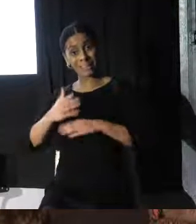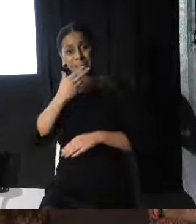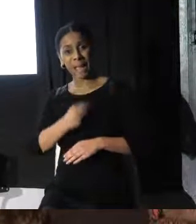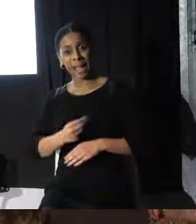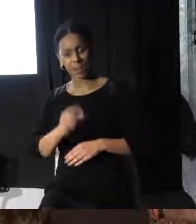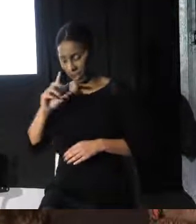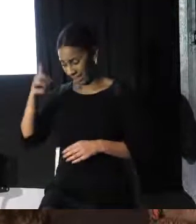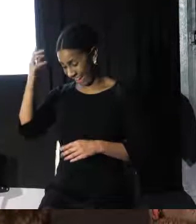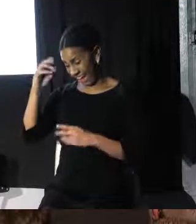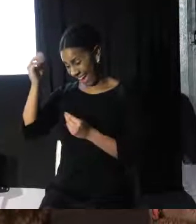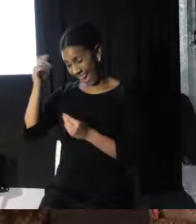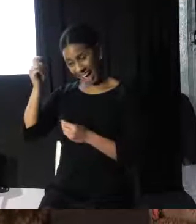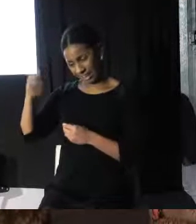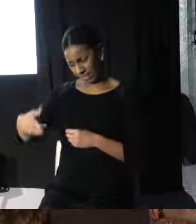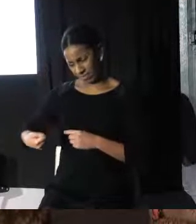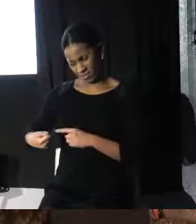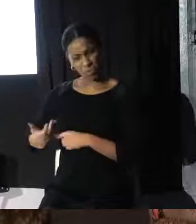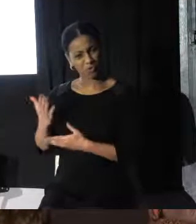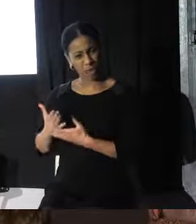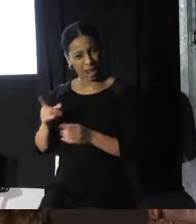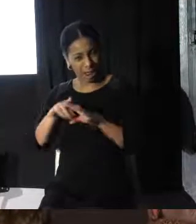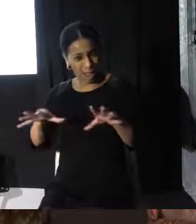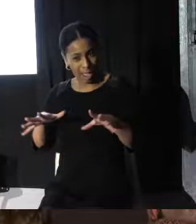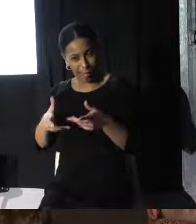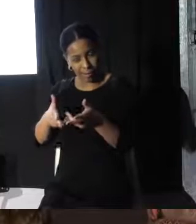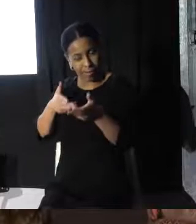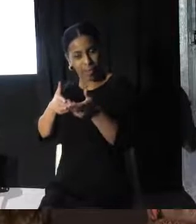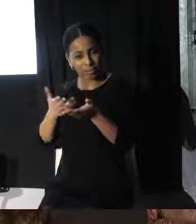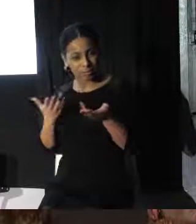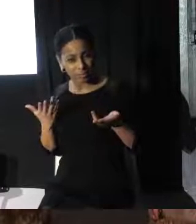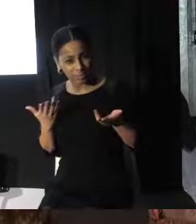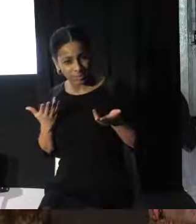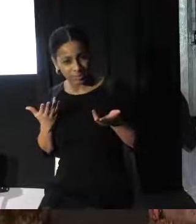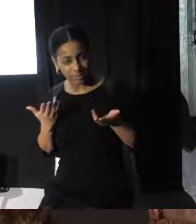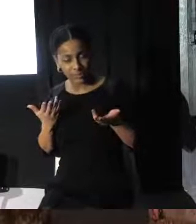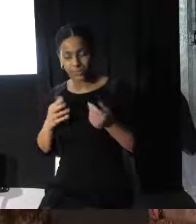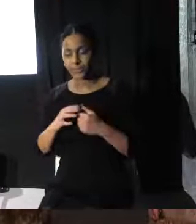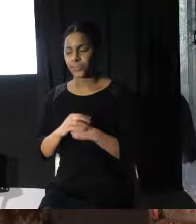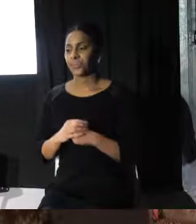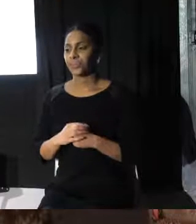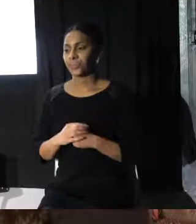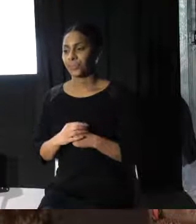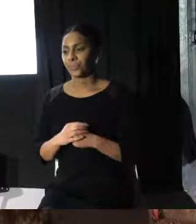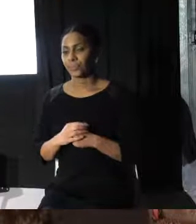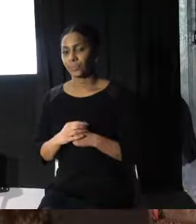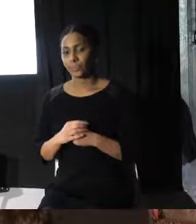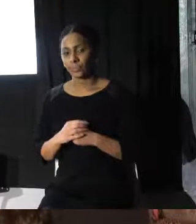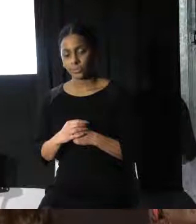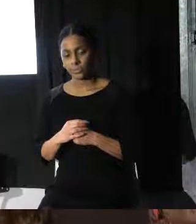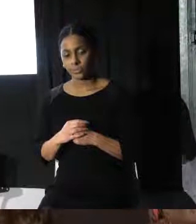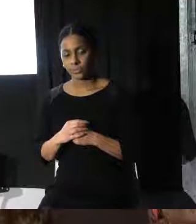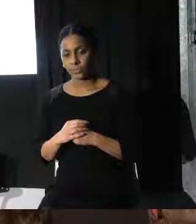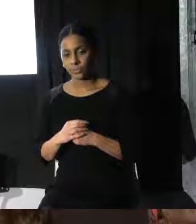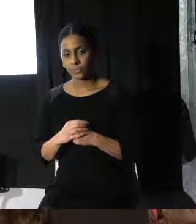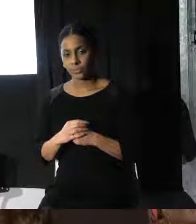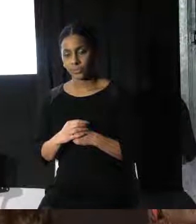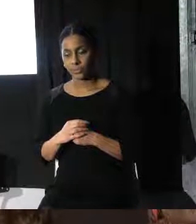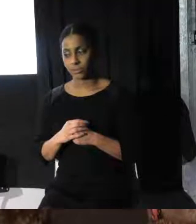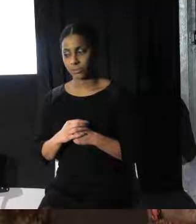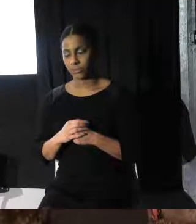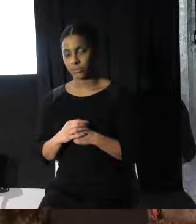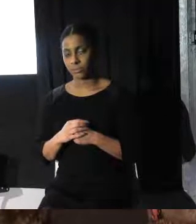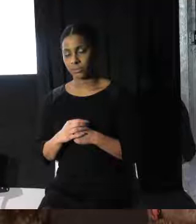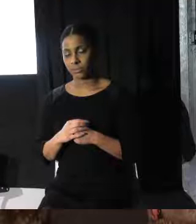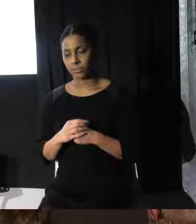machine gun in his right hand, really, in terms of what this image means. So my colleague